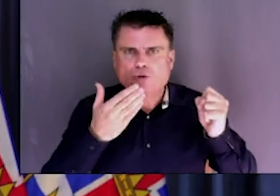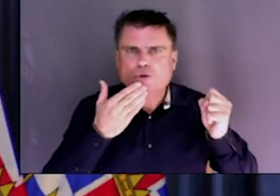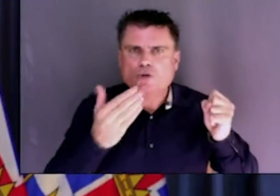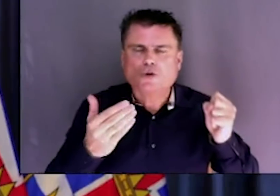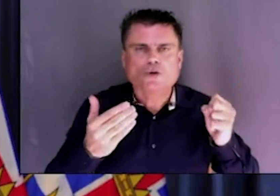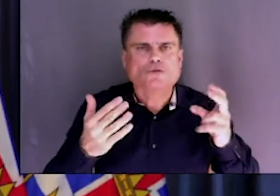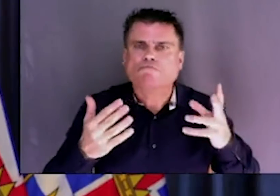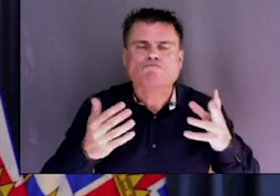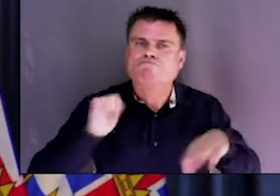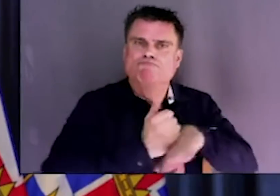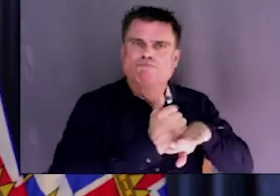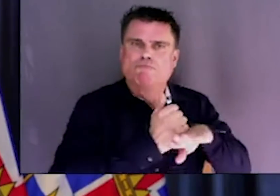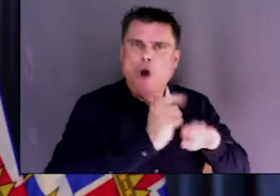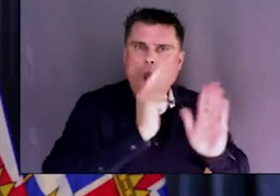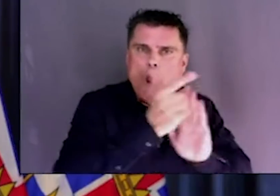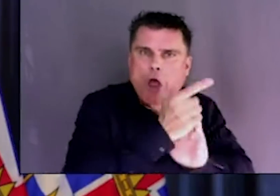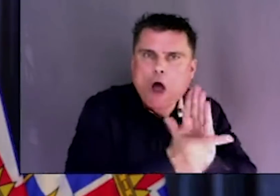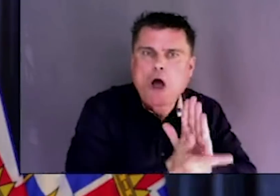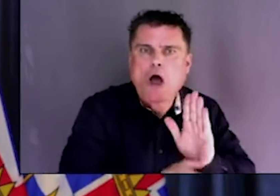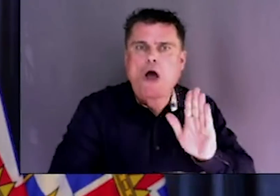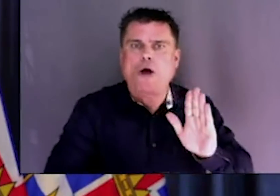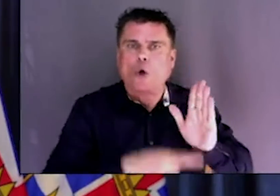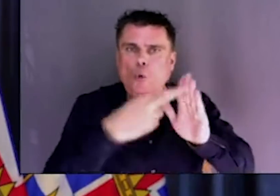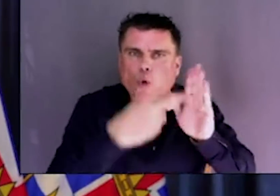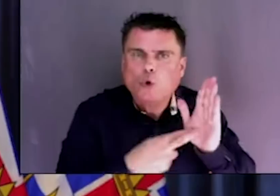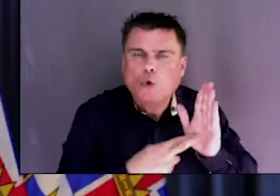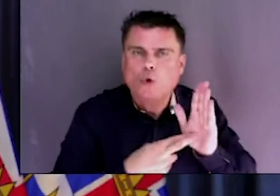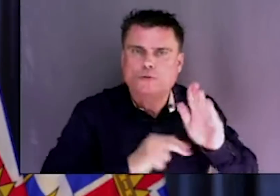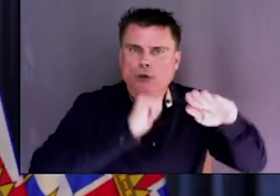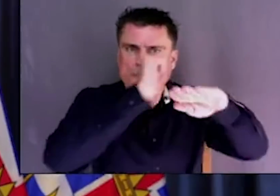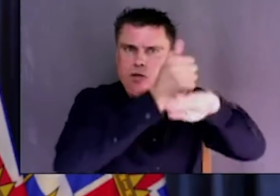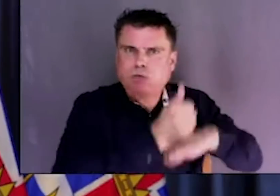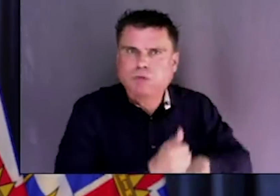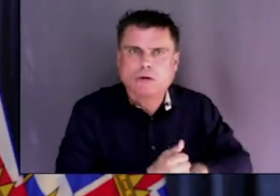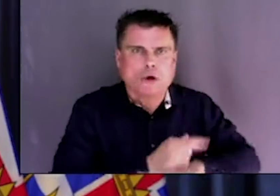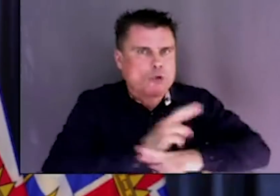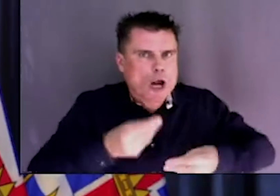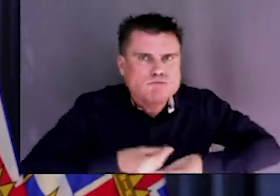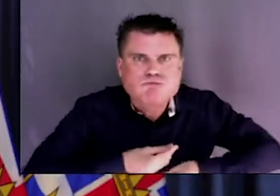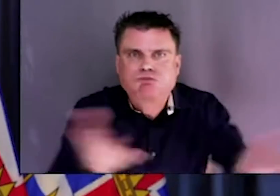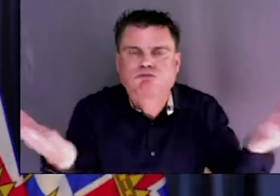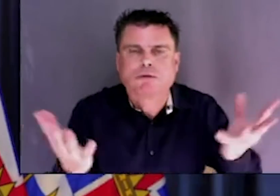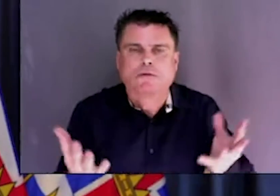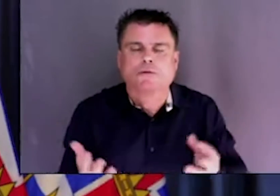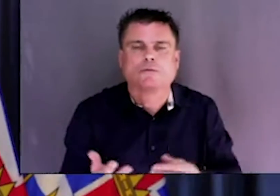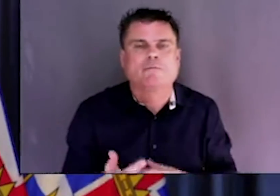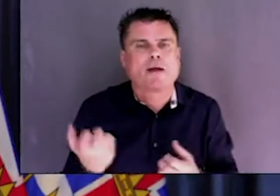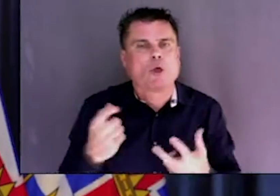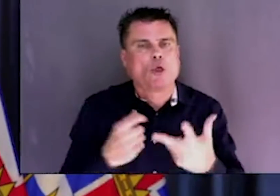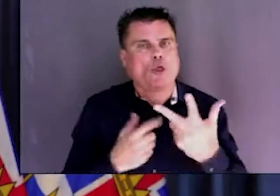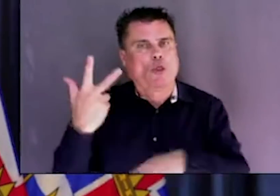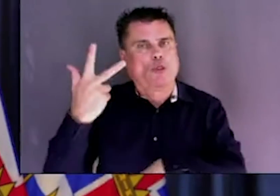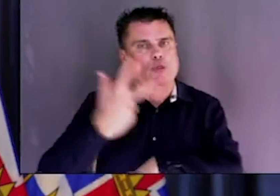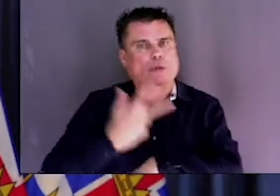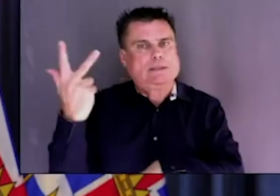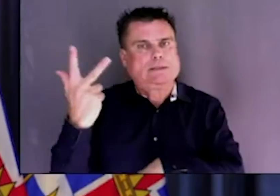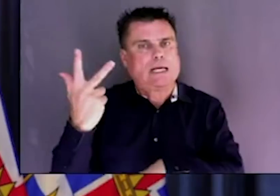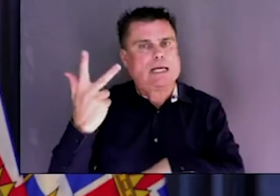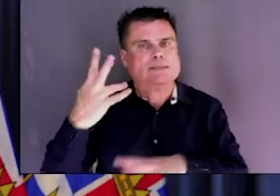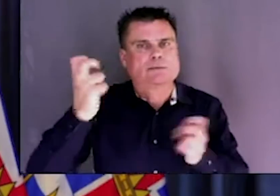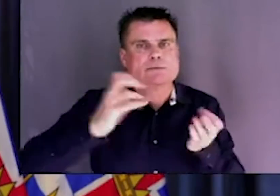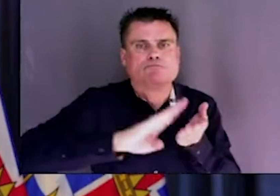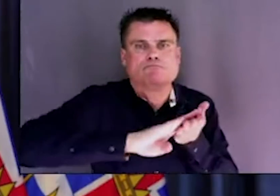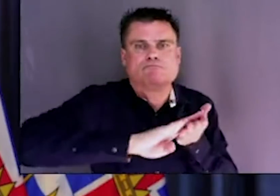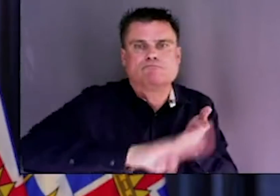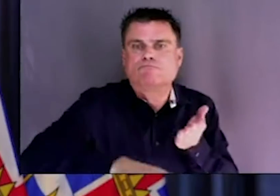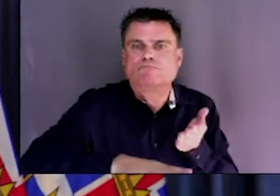are provinces that do require employees to provide paid days. Why are you not planning to make